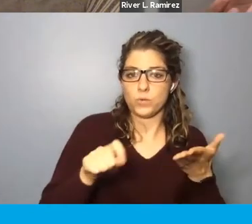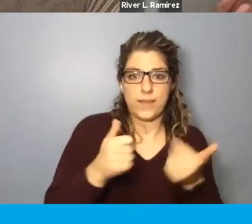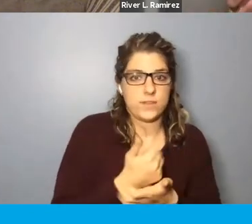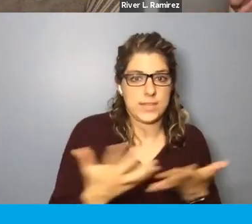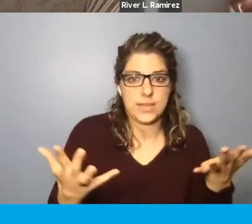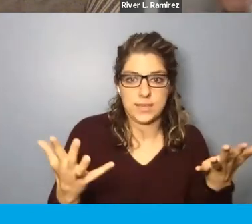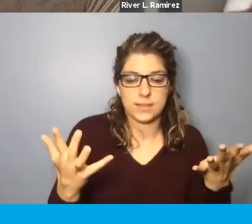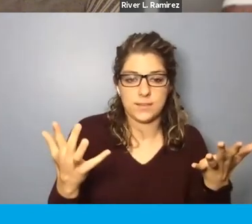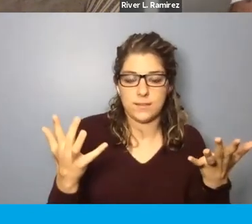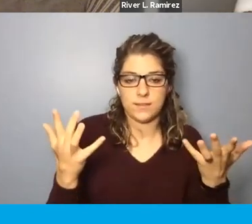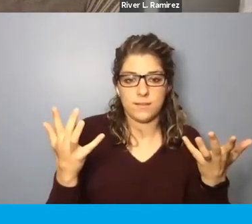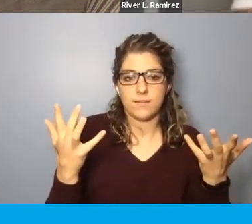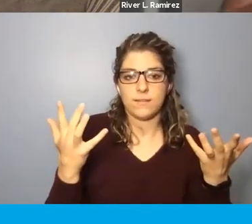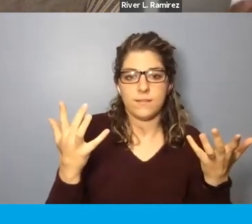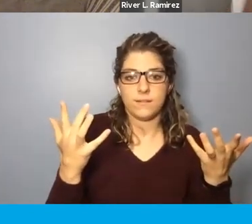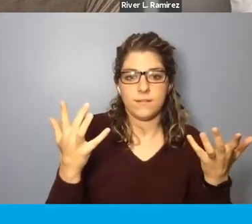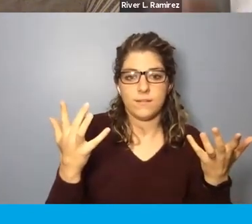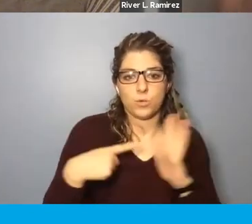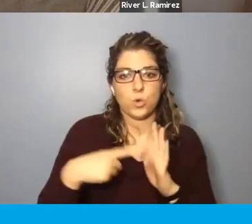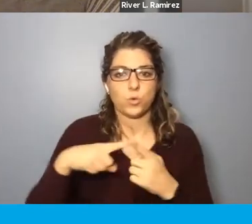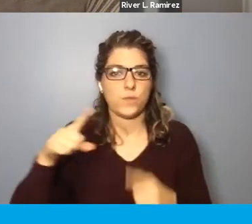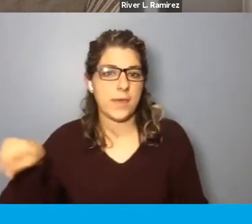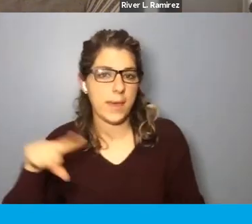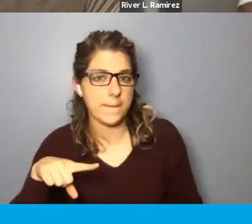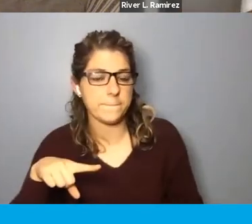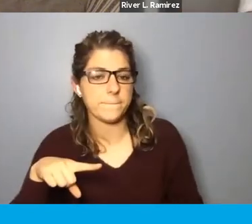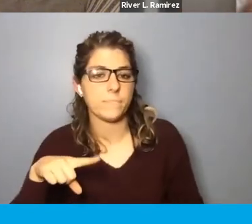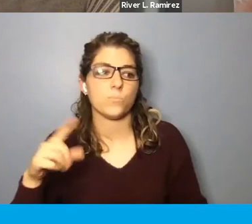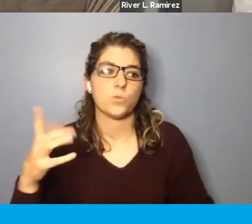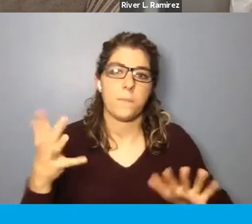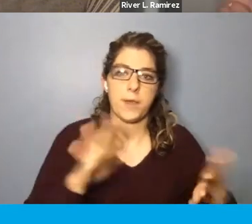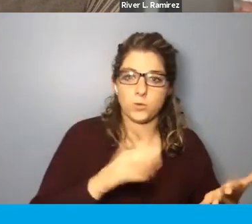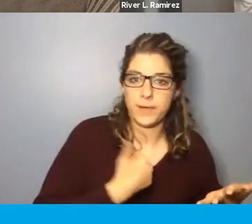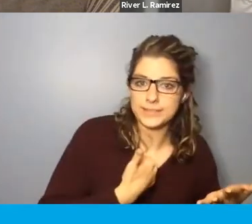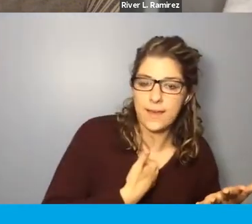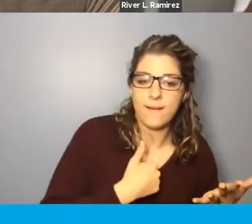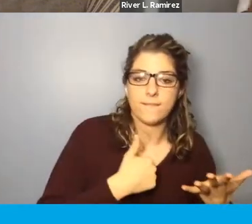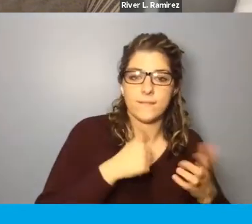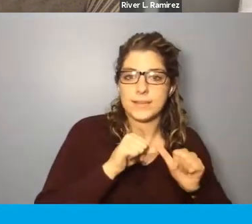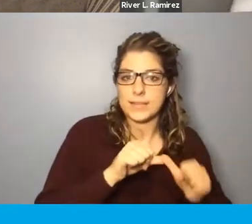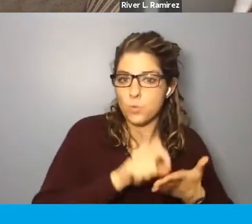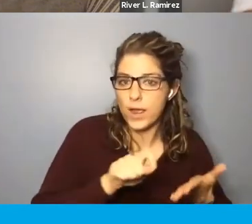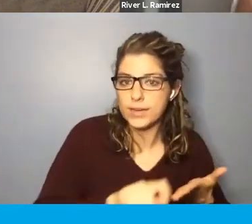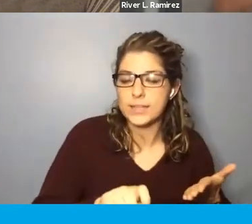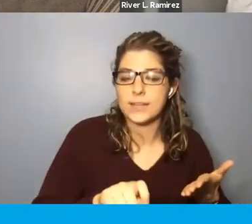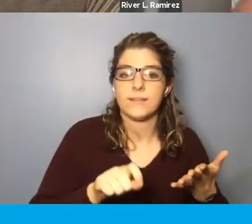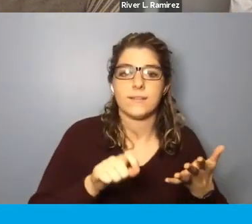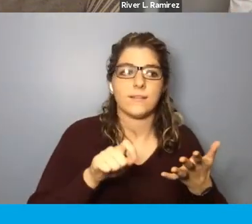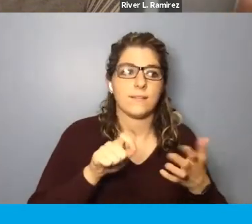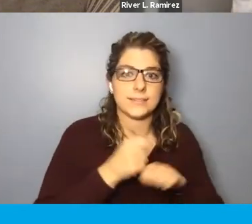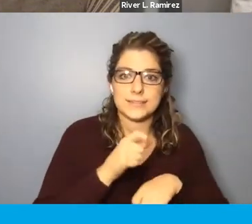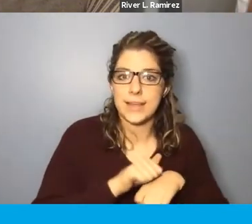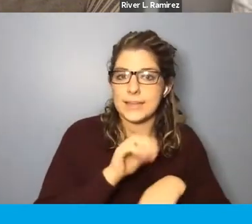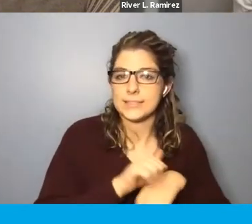everything. And then would show it to them, would kind of go back to myself, keep writing, keep sending them